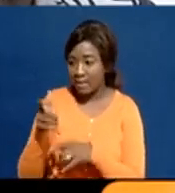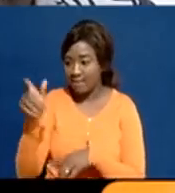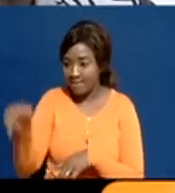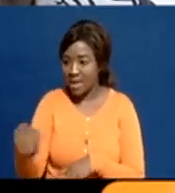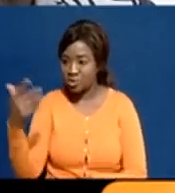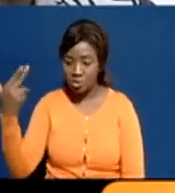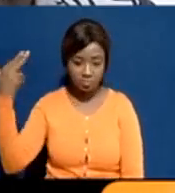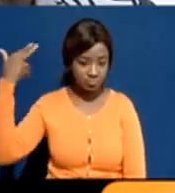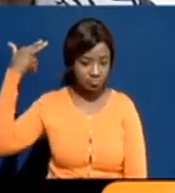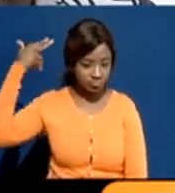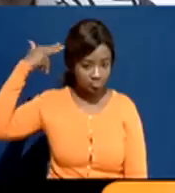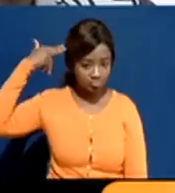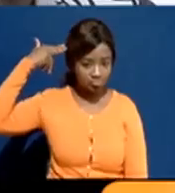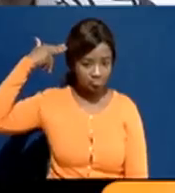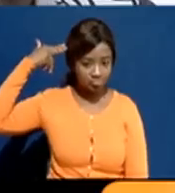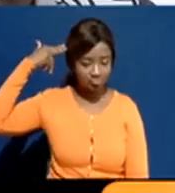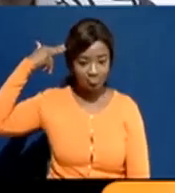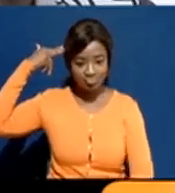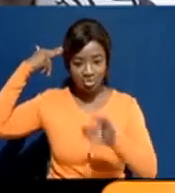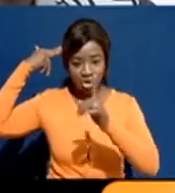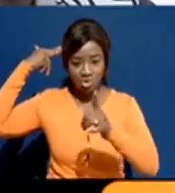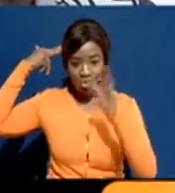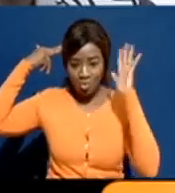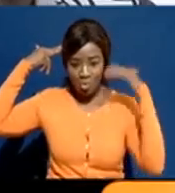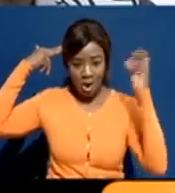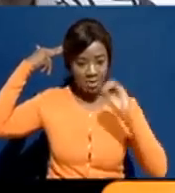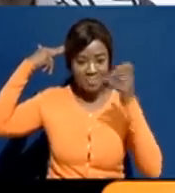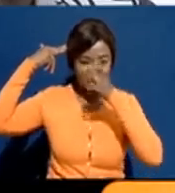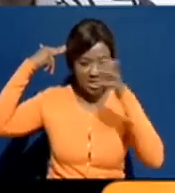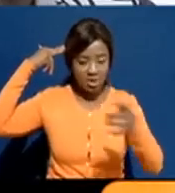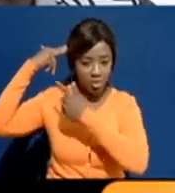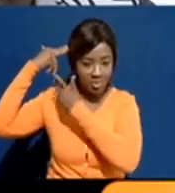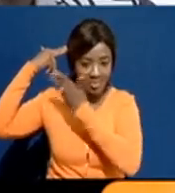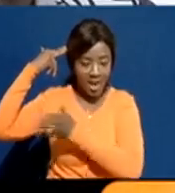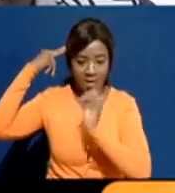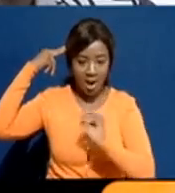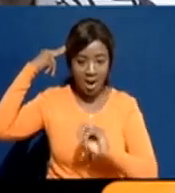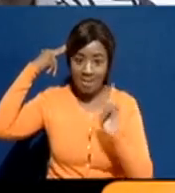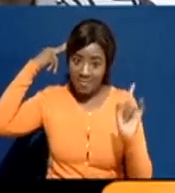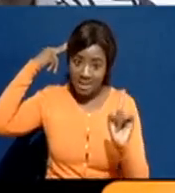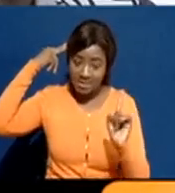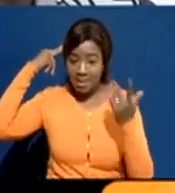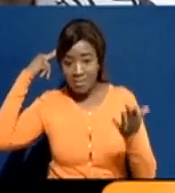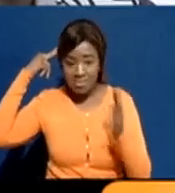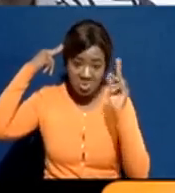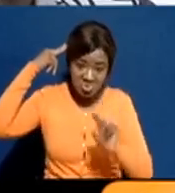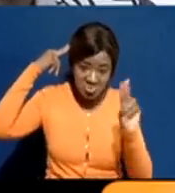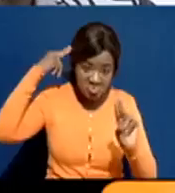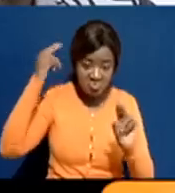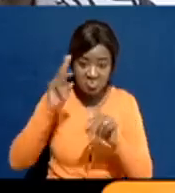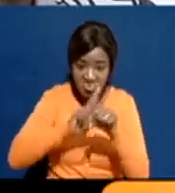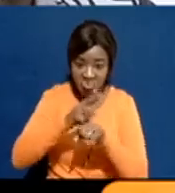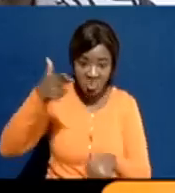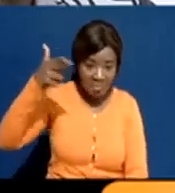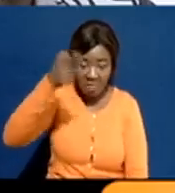at the back of your head and told you, just don't worry about it. Assume this gun is not there, but I might choose to shoot you or not shoot you. But,